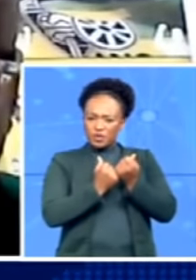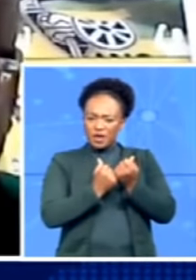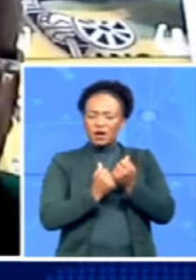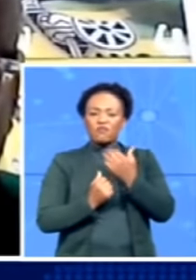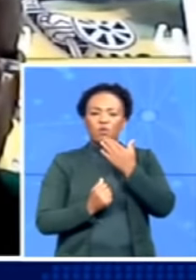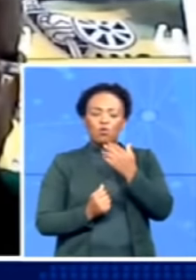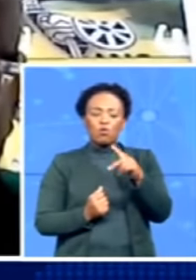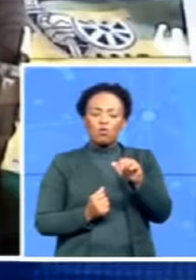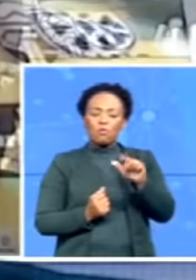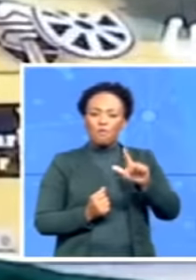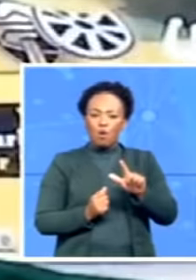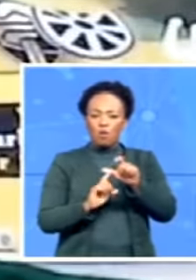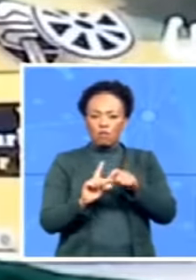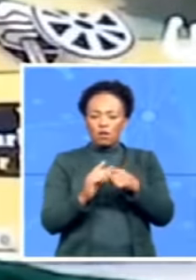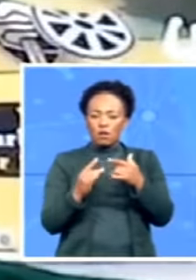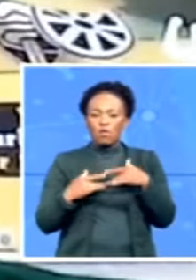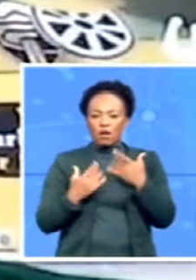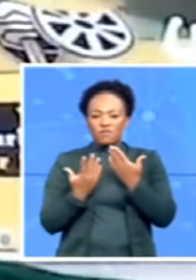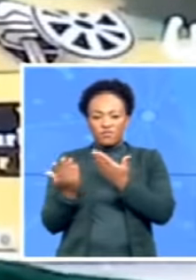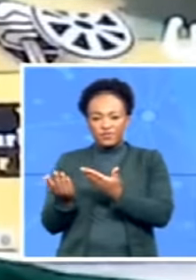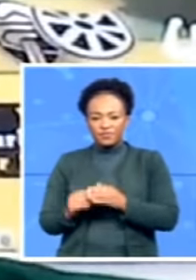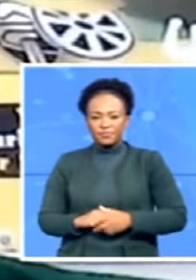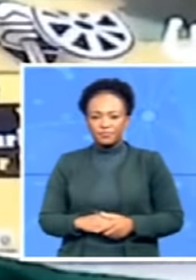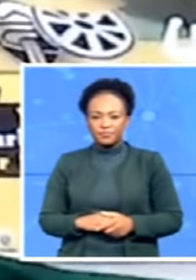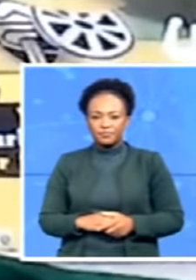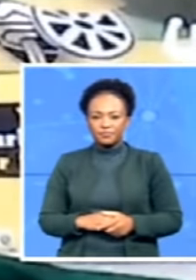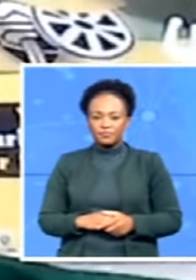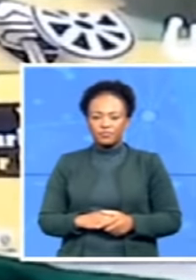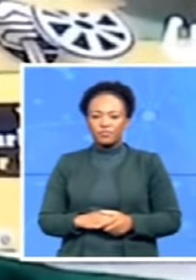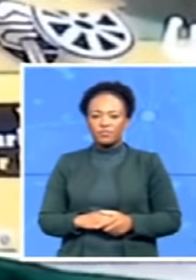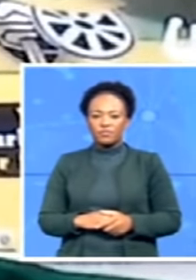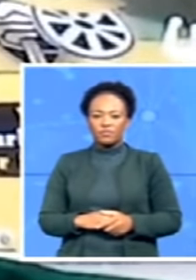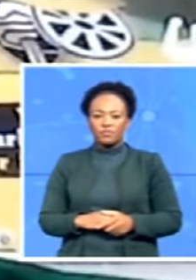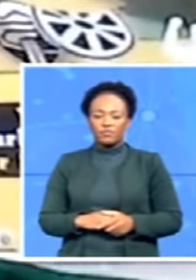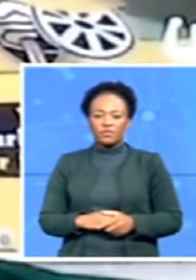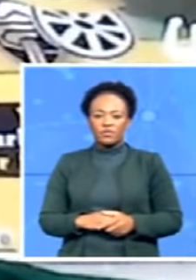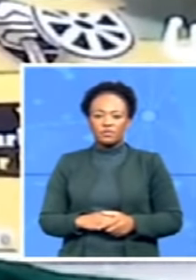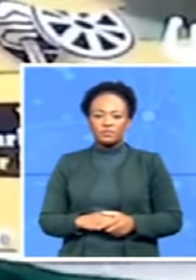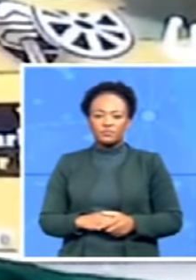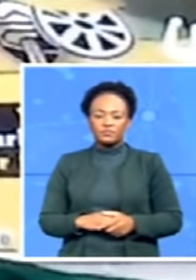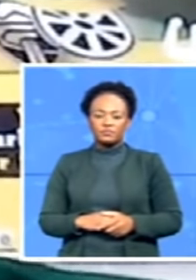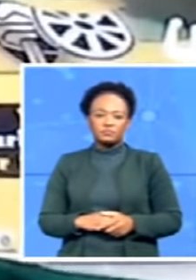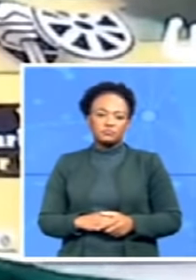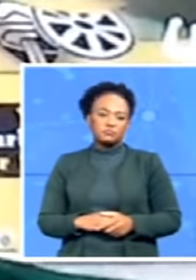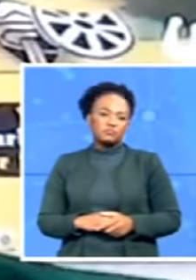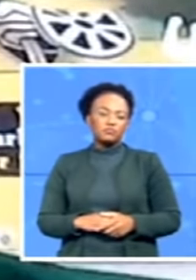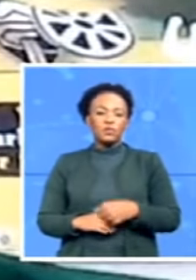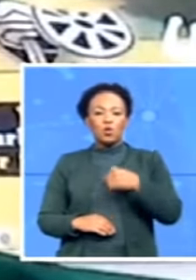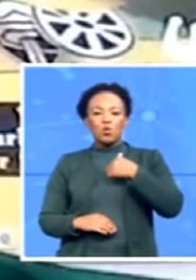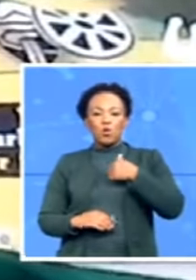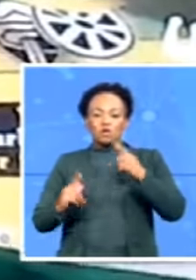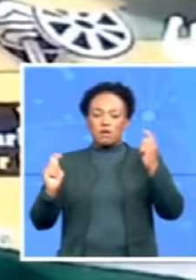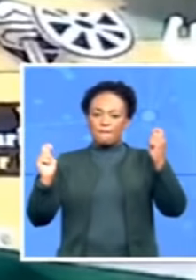live. Following our picket on the sidelines of the National Executive Committee meeting on the